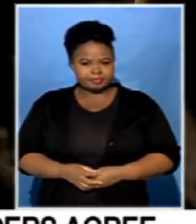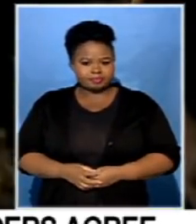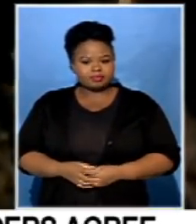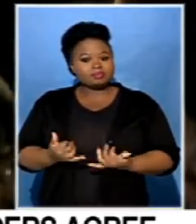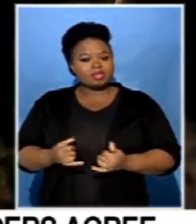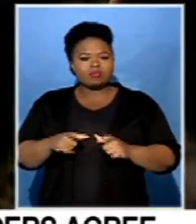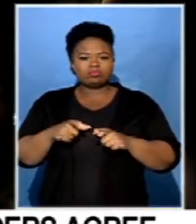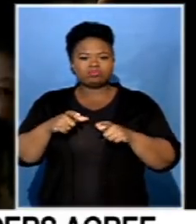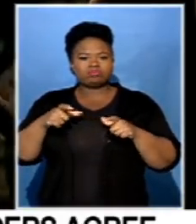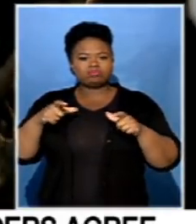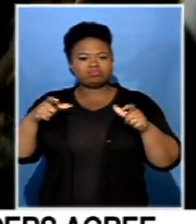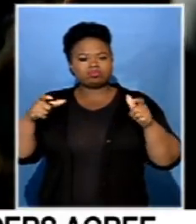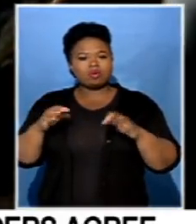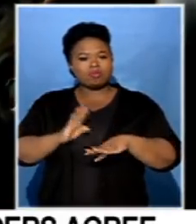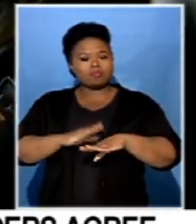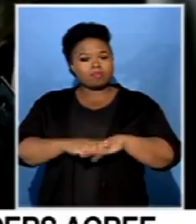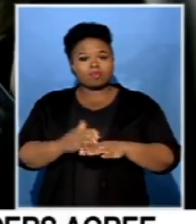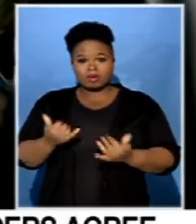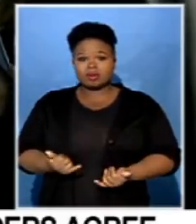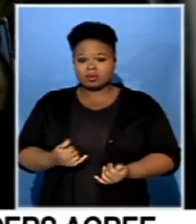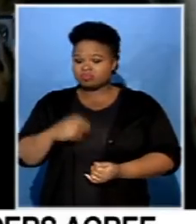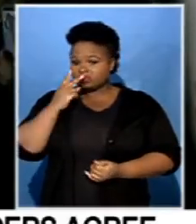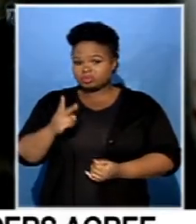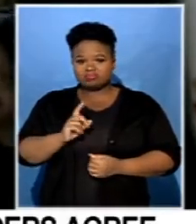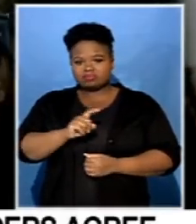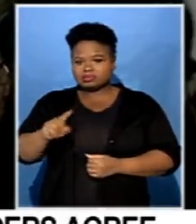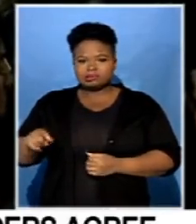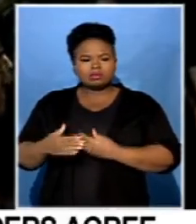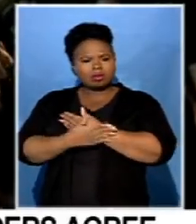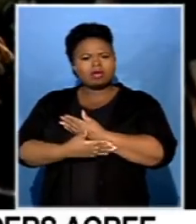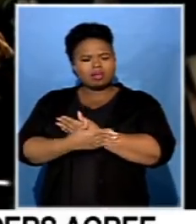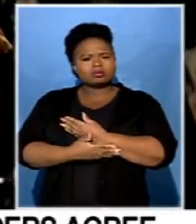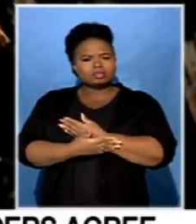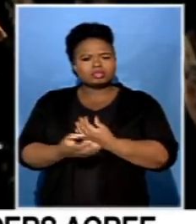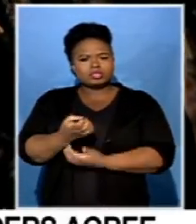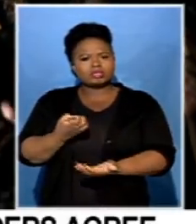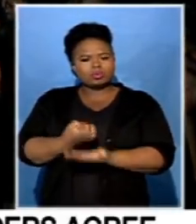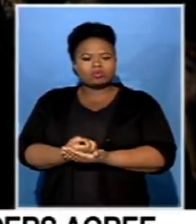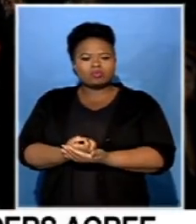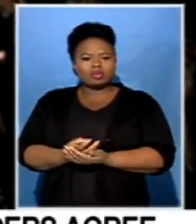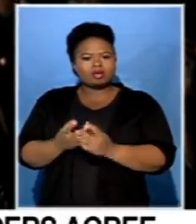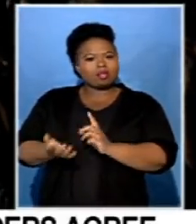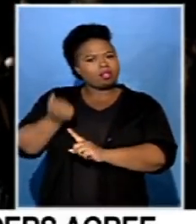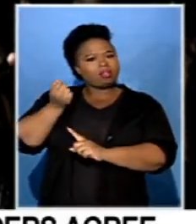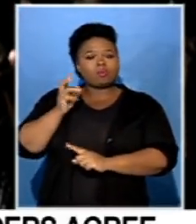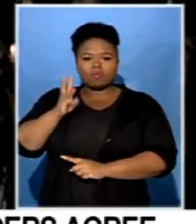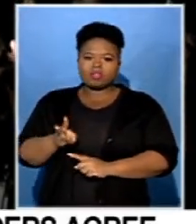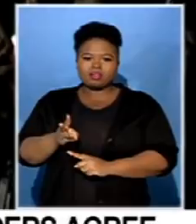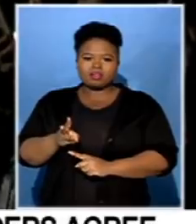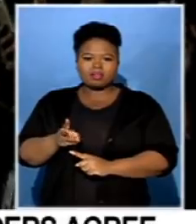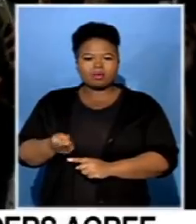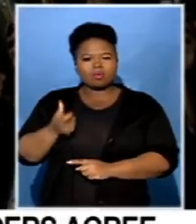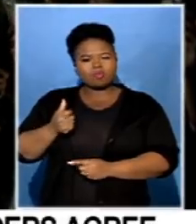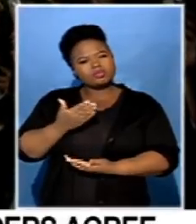Growing at the current rate, these countries will see their economic output approach half of the